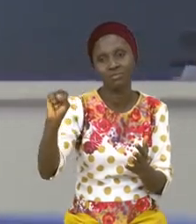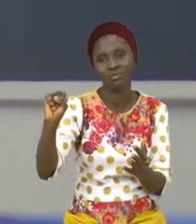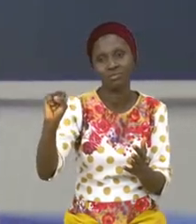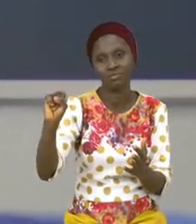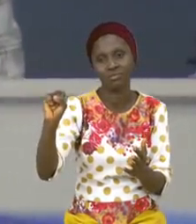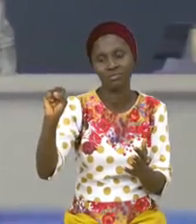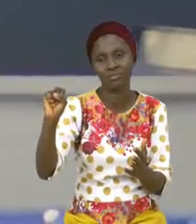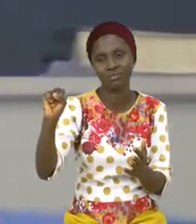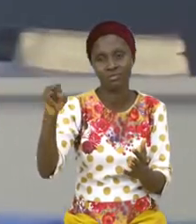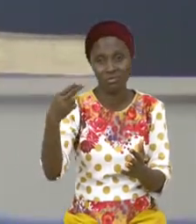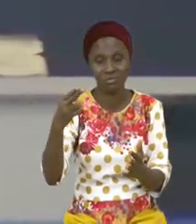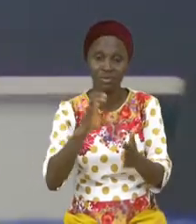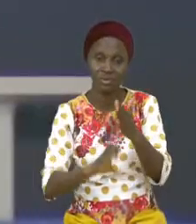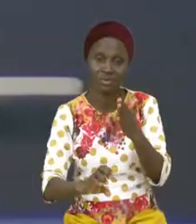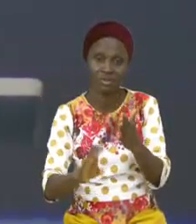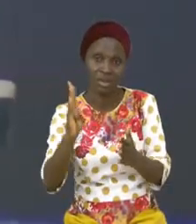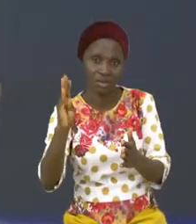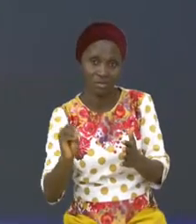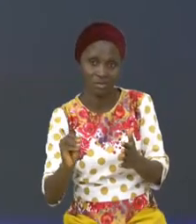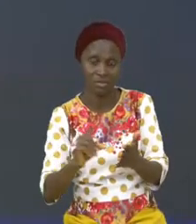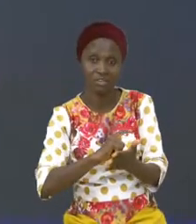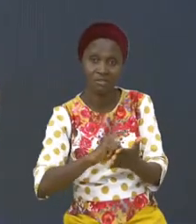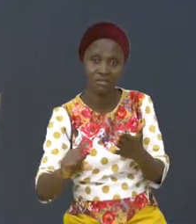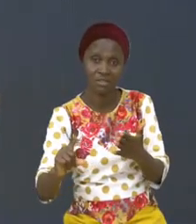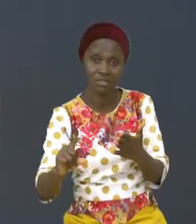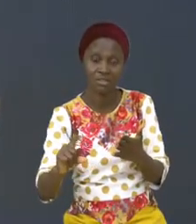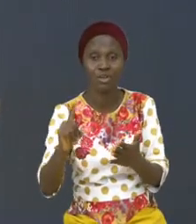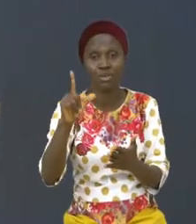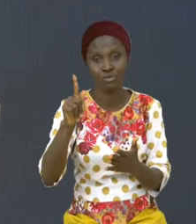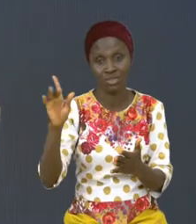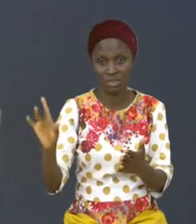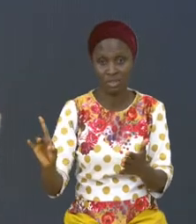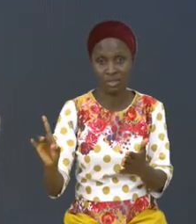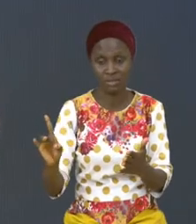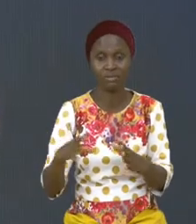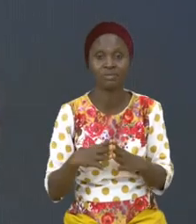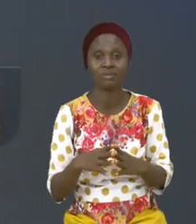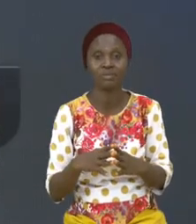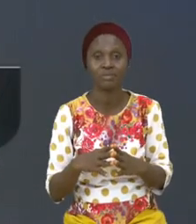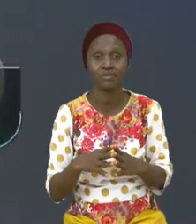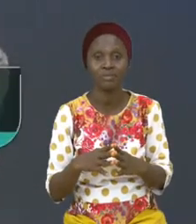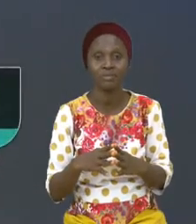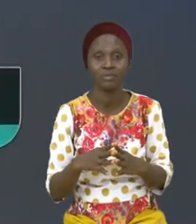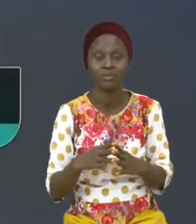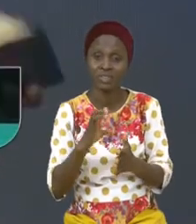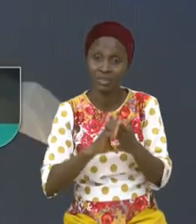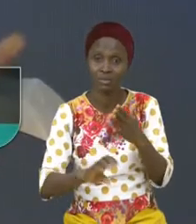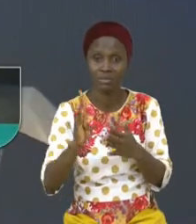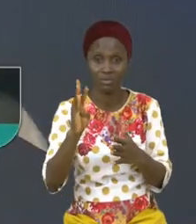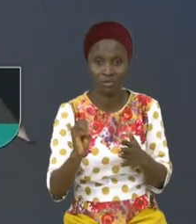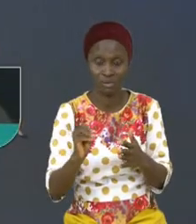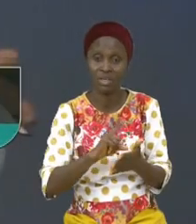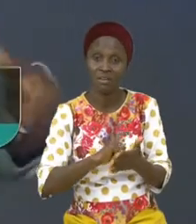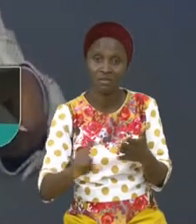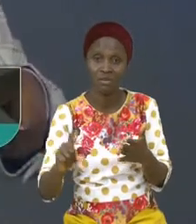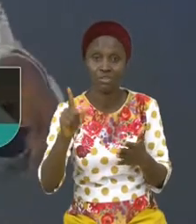40 and i'm reading from verse 28 i say chapter 14